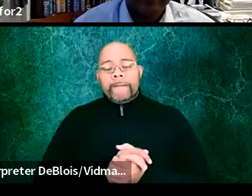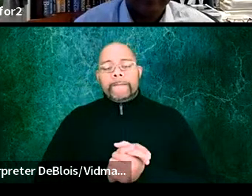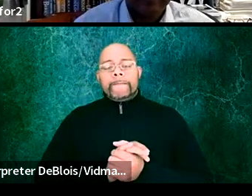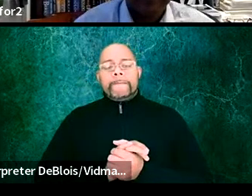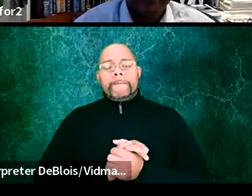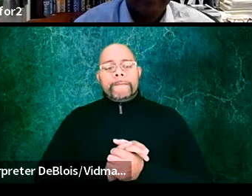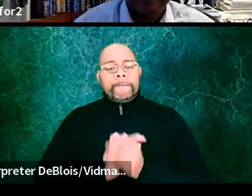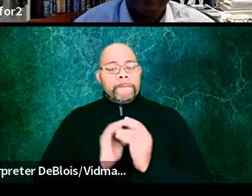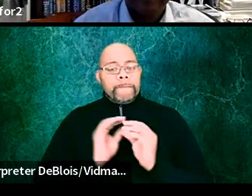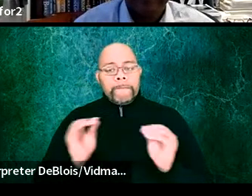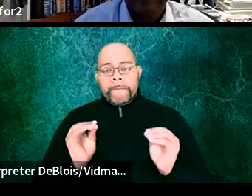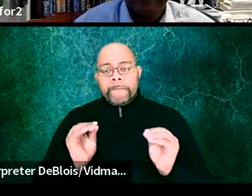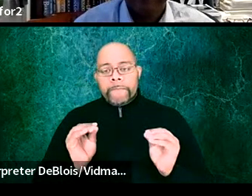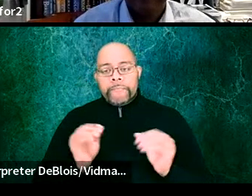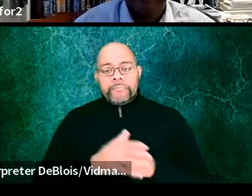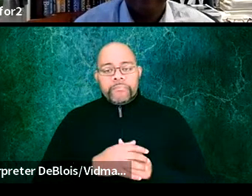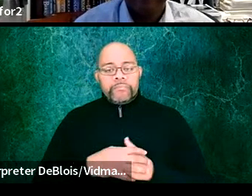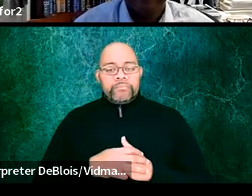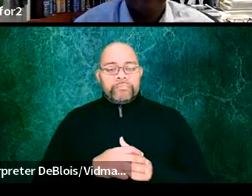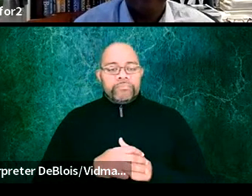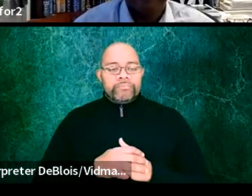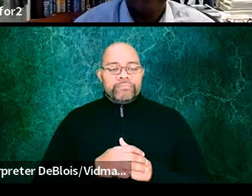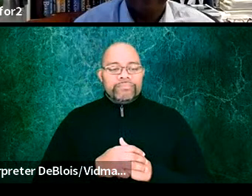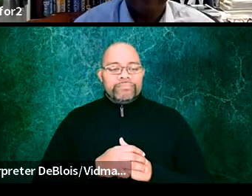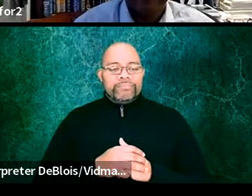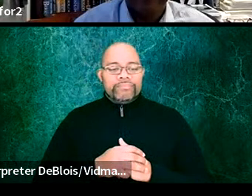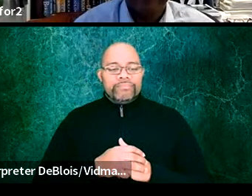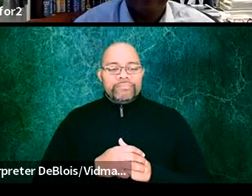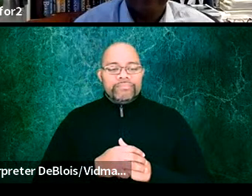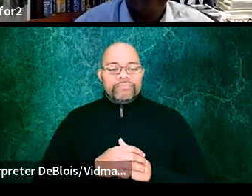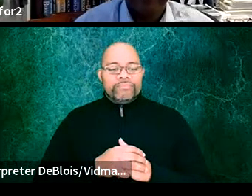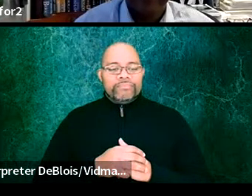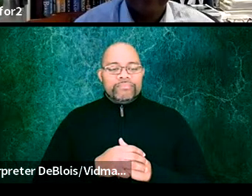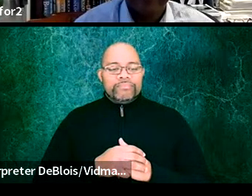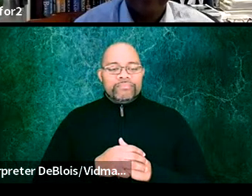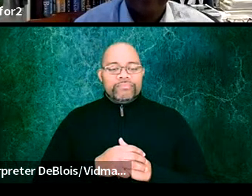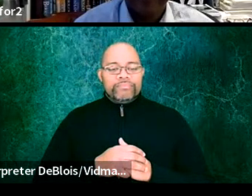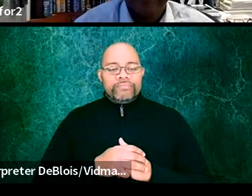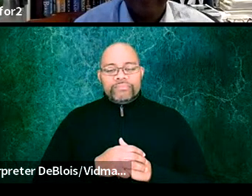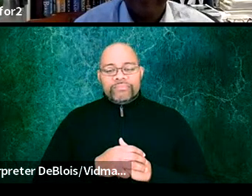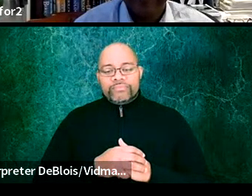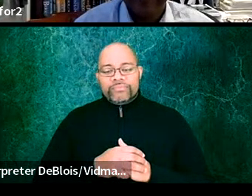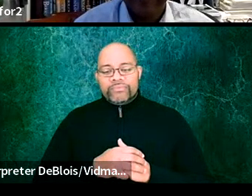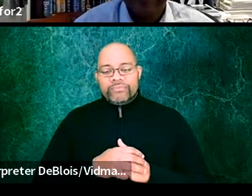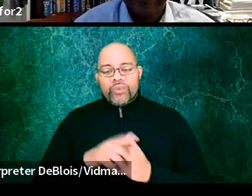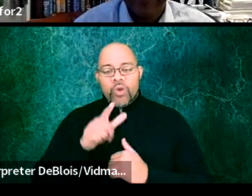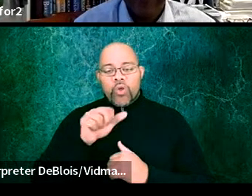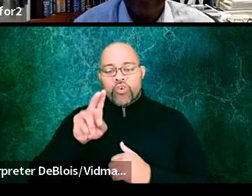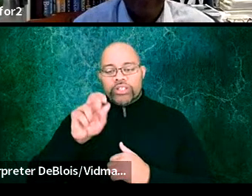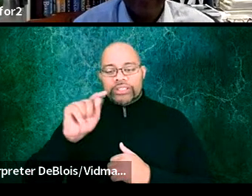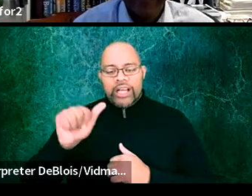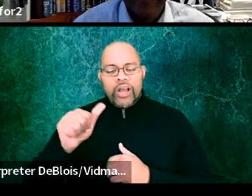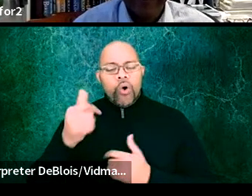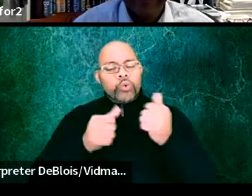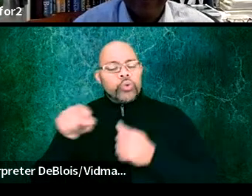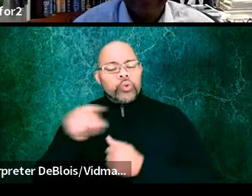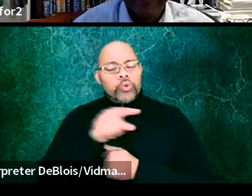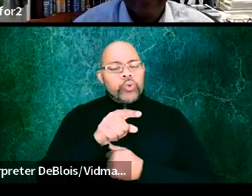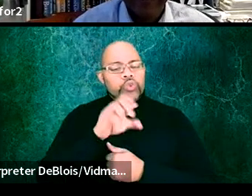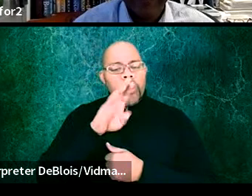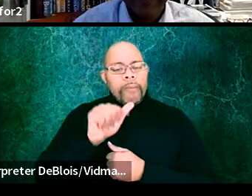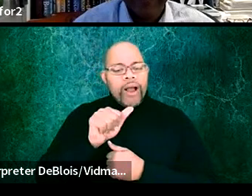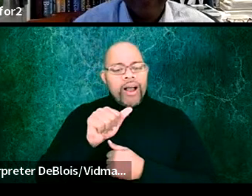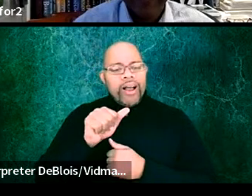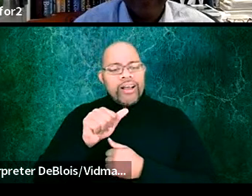No. Yes. No. Larita, you didn't. Who of you is scuba